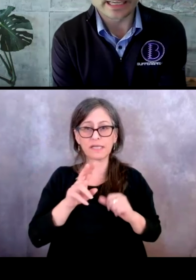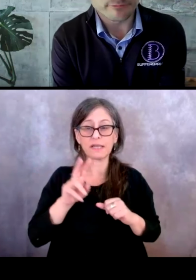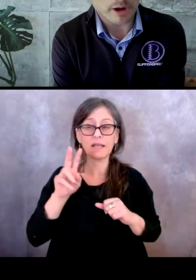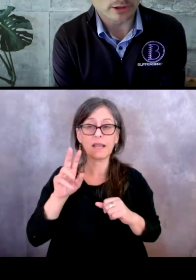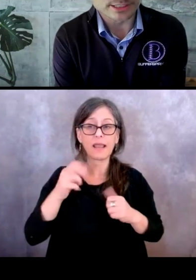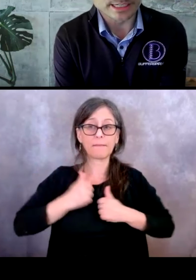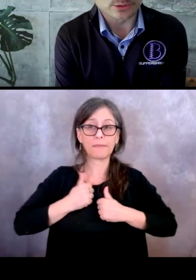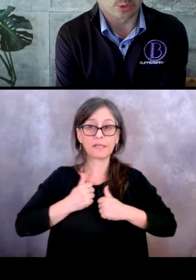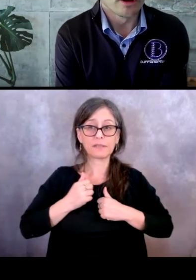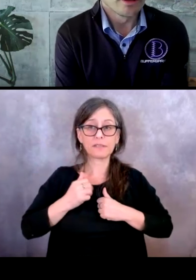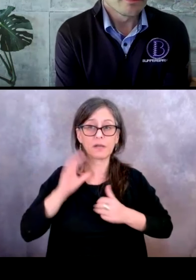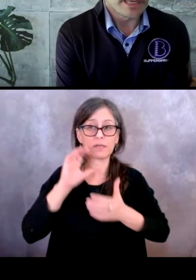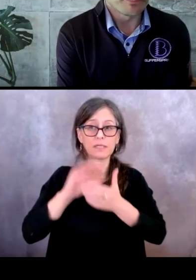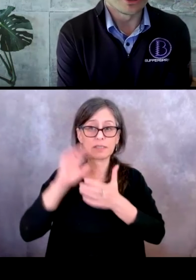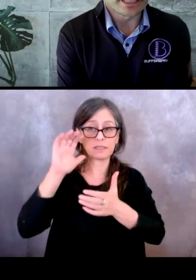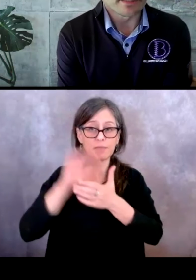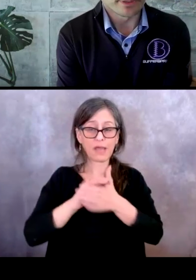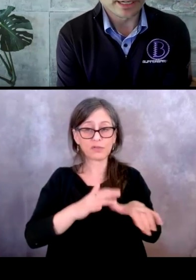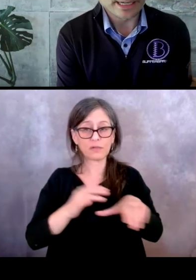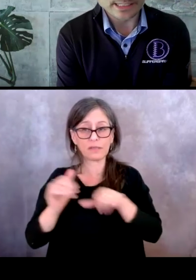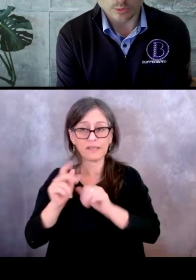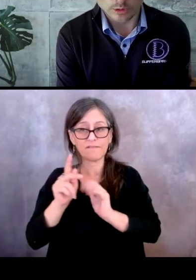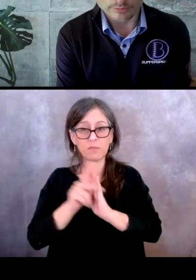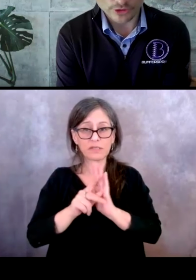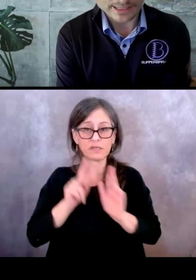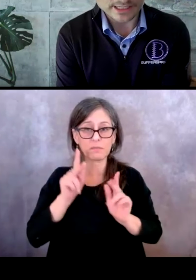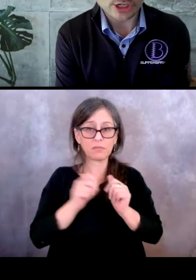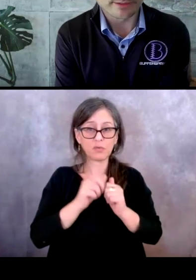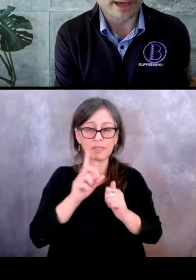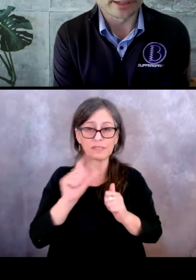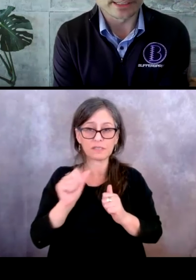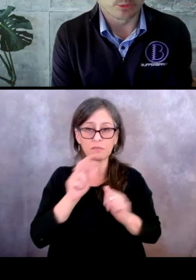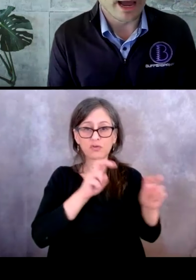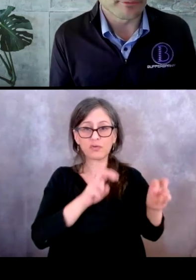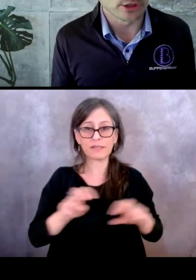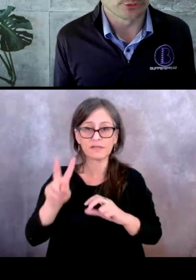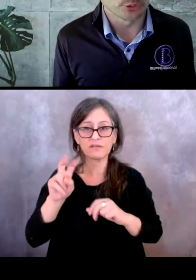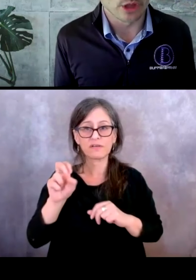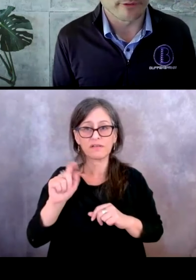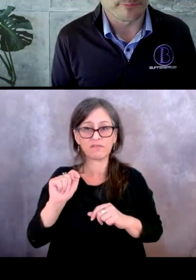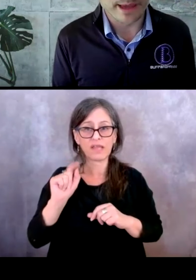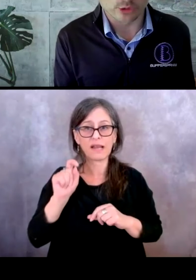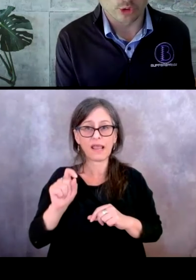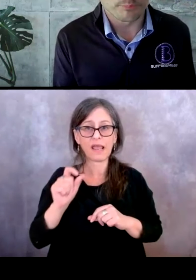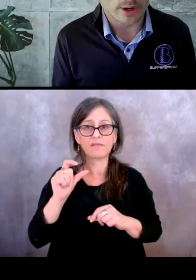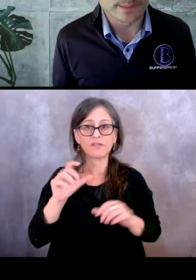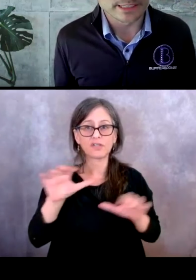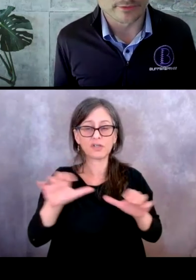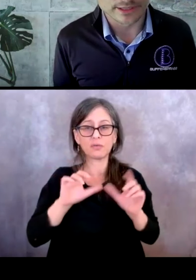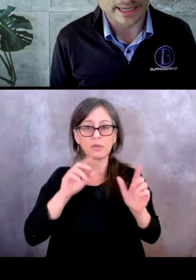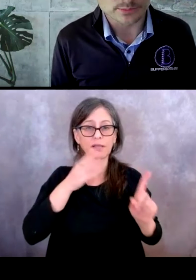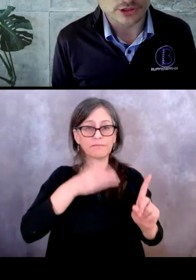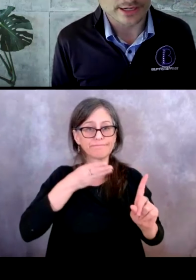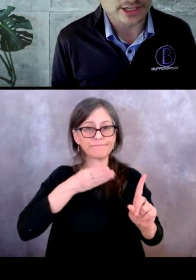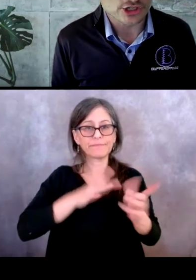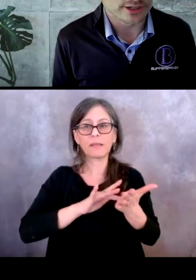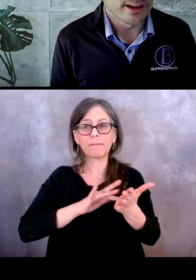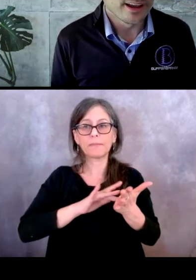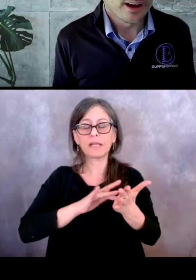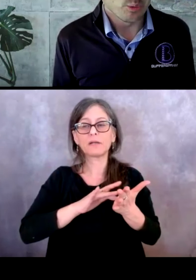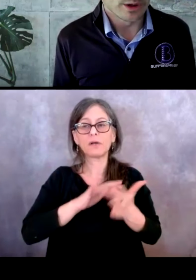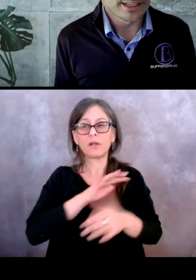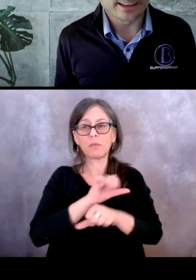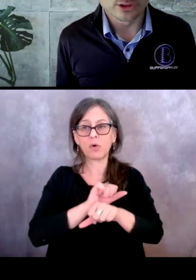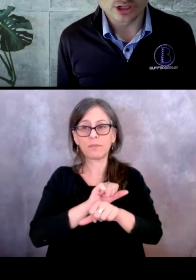spouse and leave policies, or people with disabilities or transitioning veterans that will have to go through a lot of medical appointments and everything as we